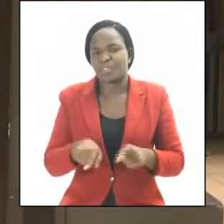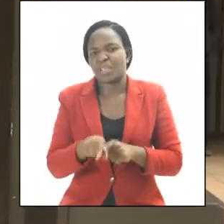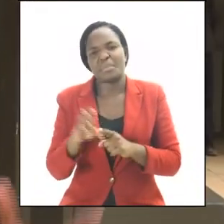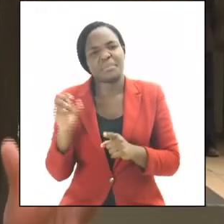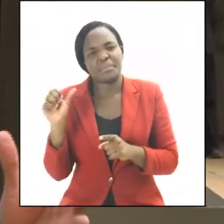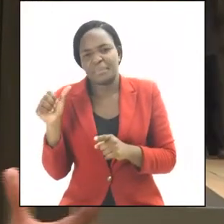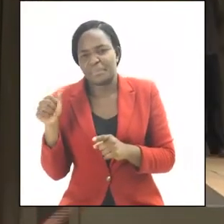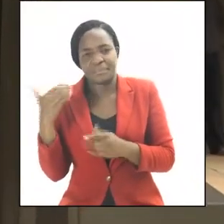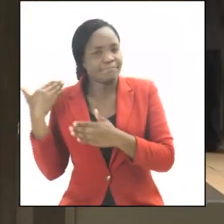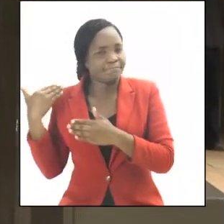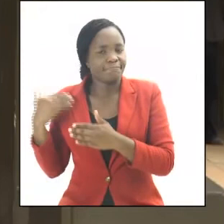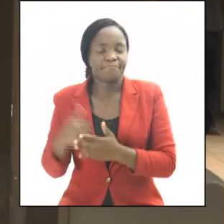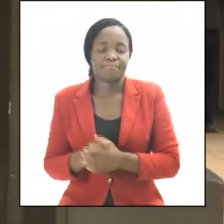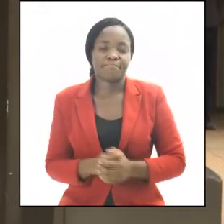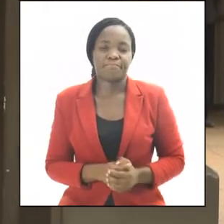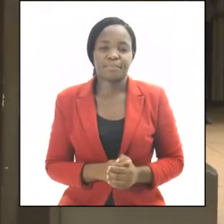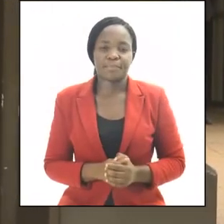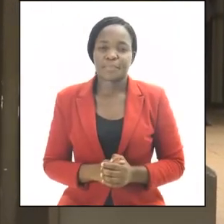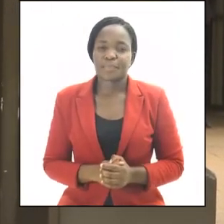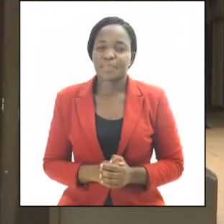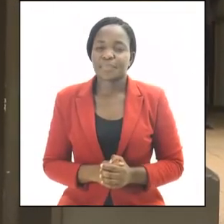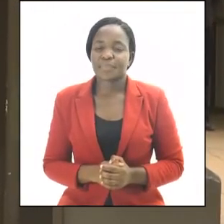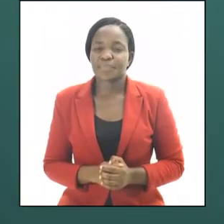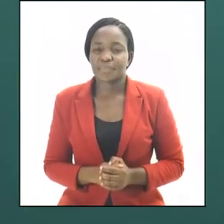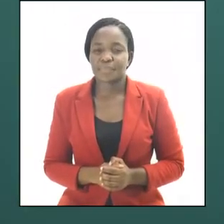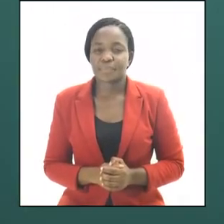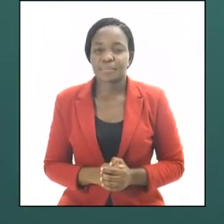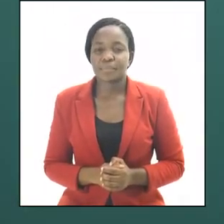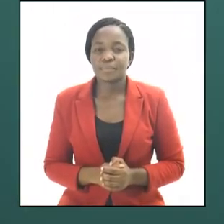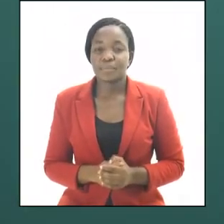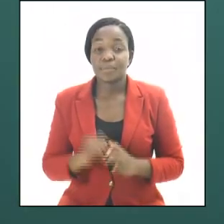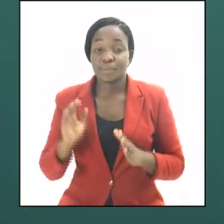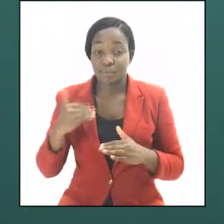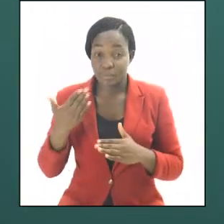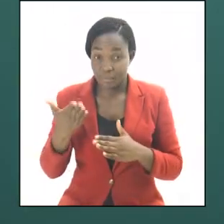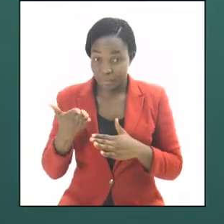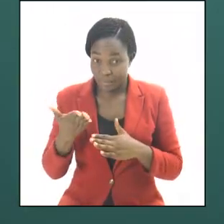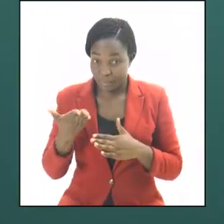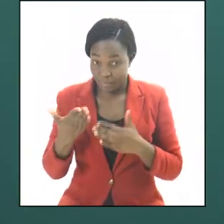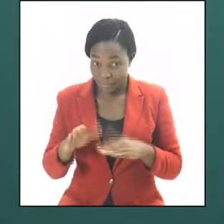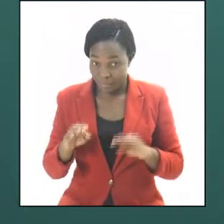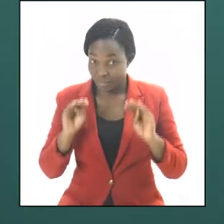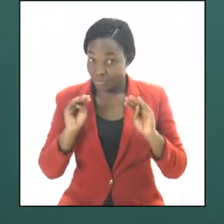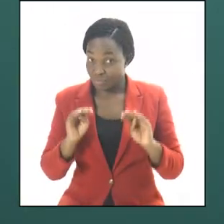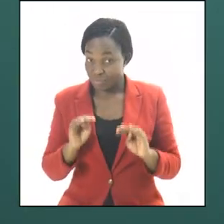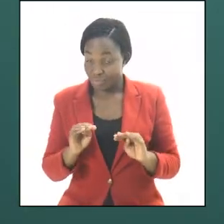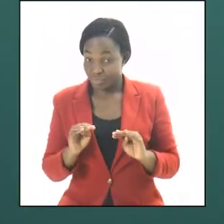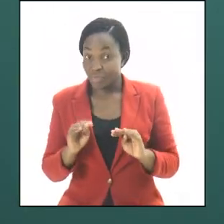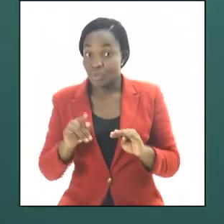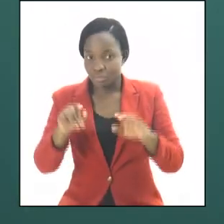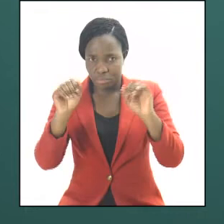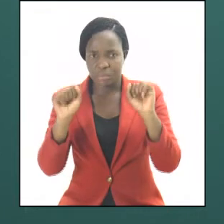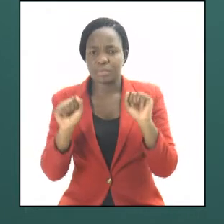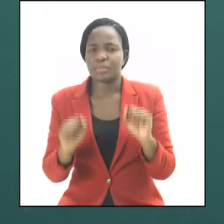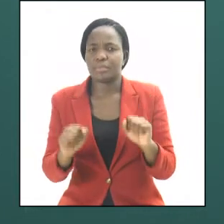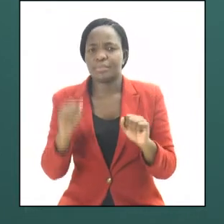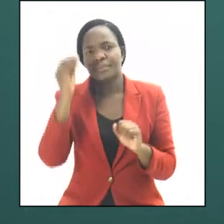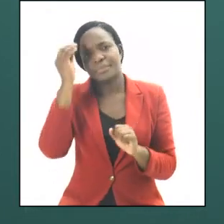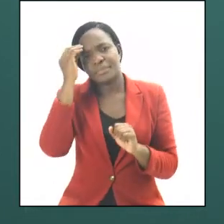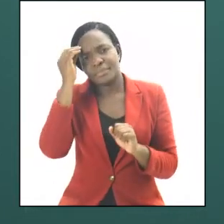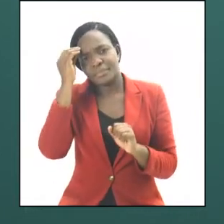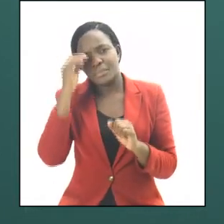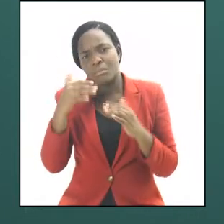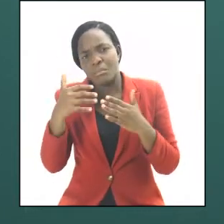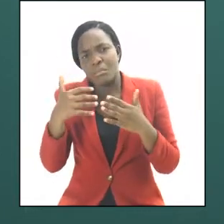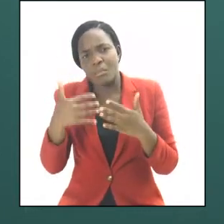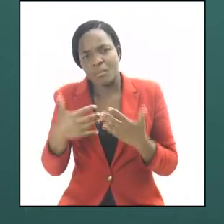shapes we discussed earlier in this series. After watching this lesson, you should be able to work out a logical